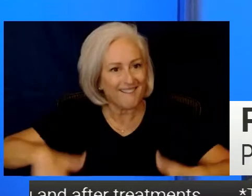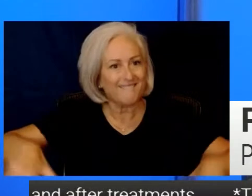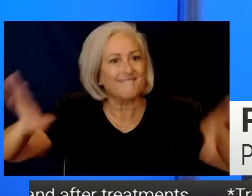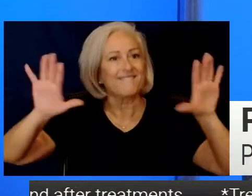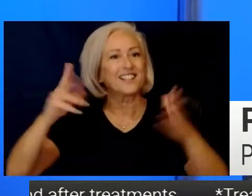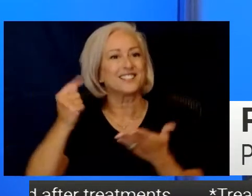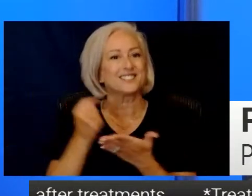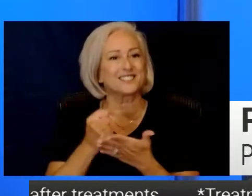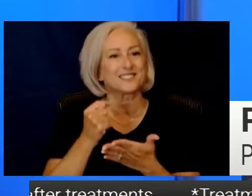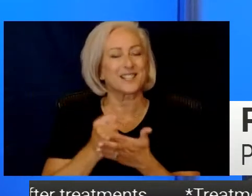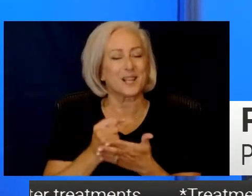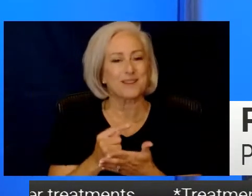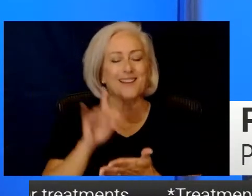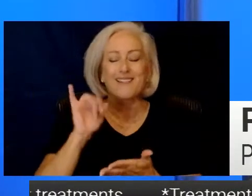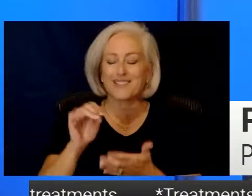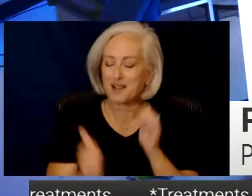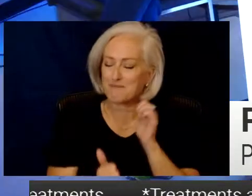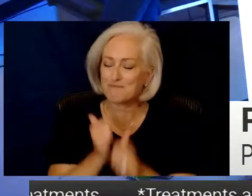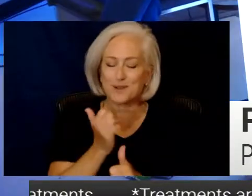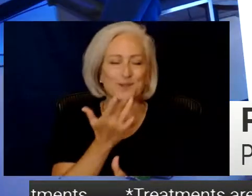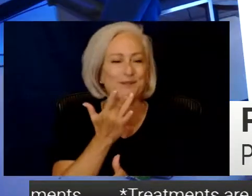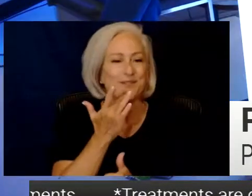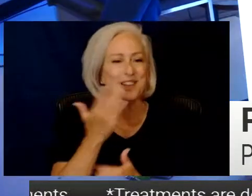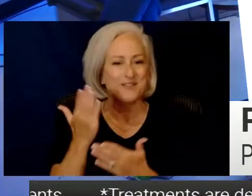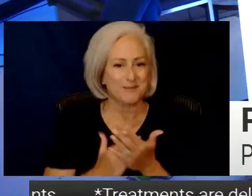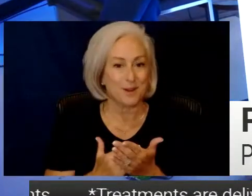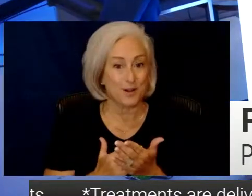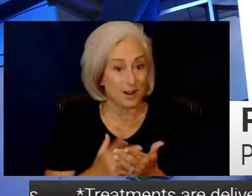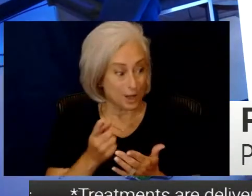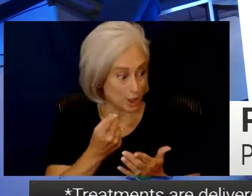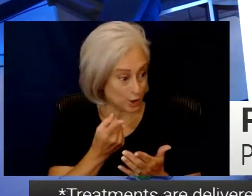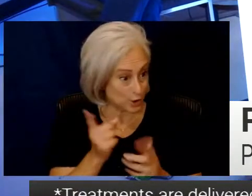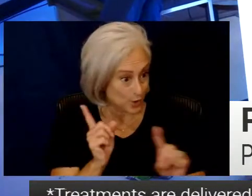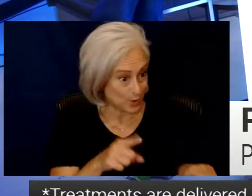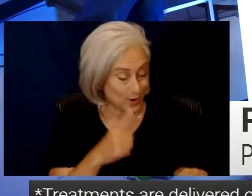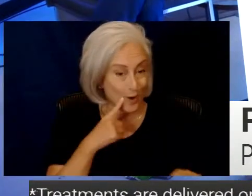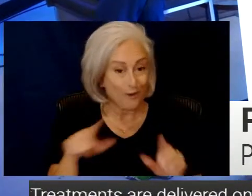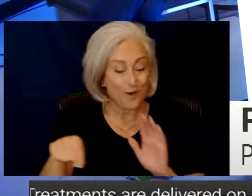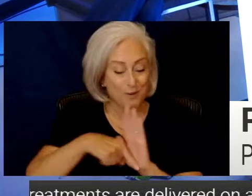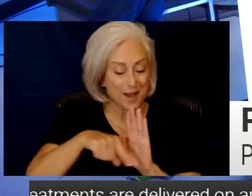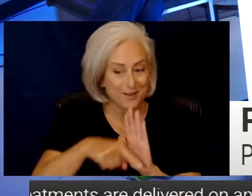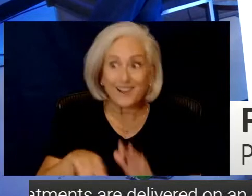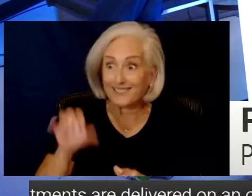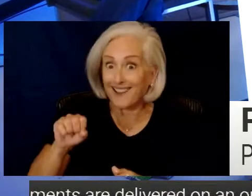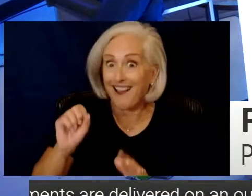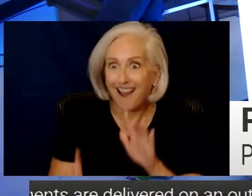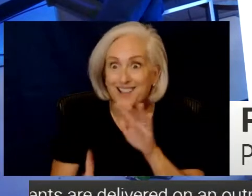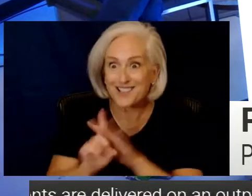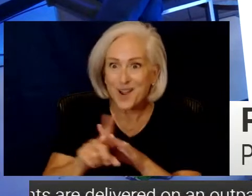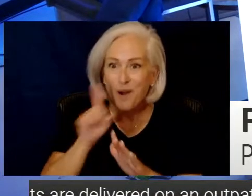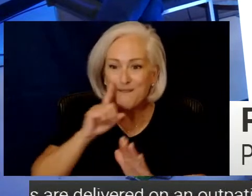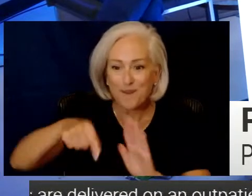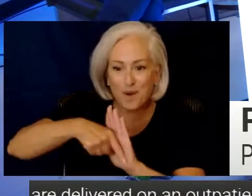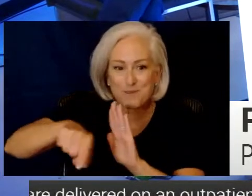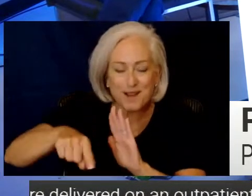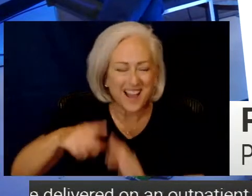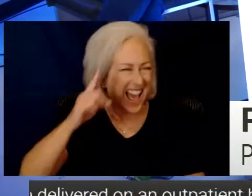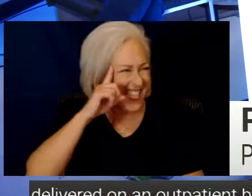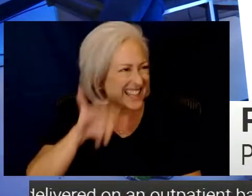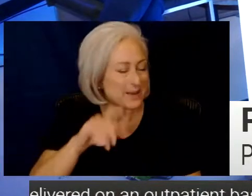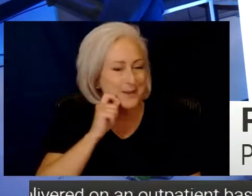is my favorite part of the process. And do you get to be there for the bell ring? I do get to be there for the bell ring. I think that would be so yeah. cool. Lots of tears.